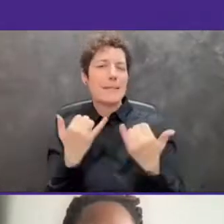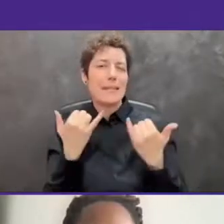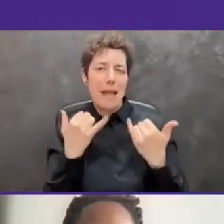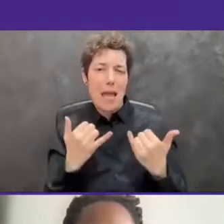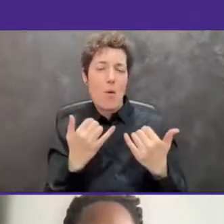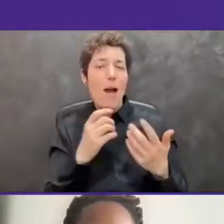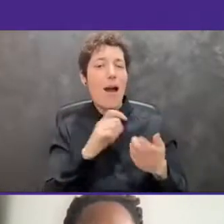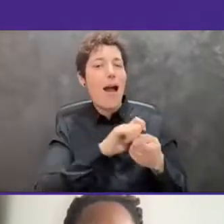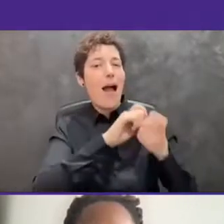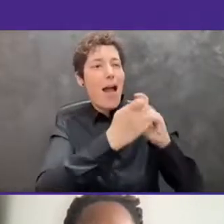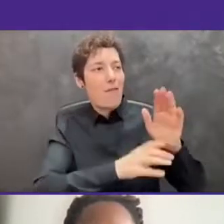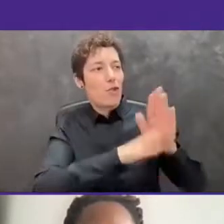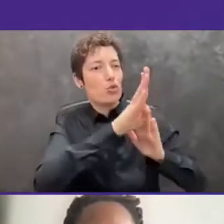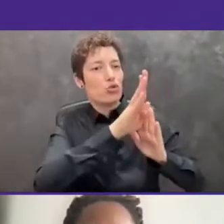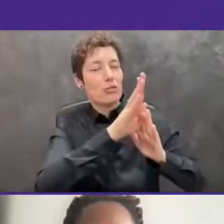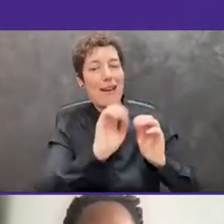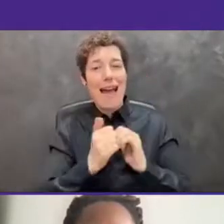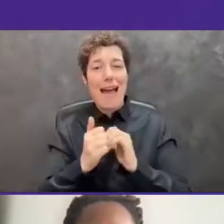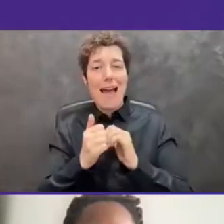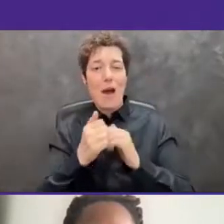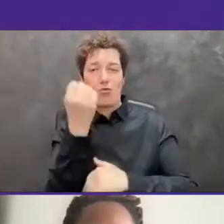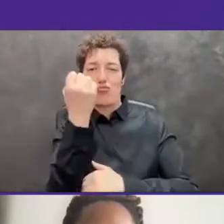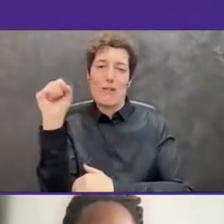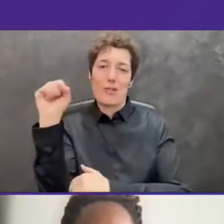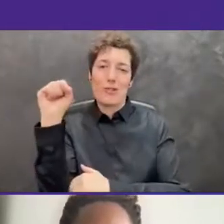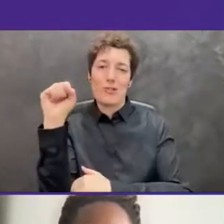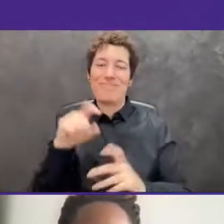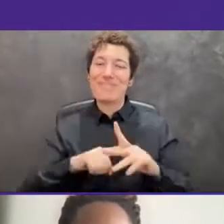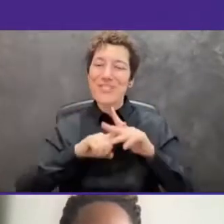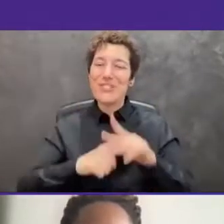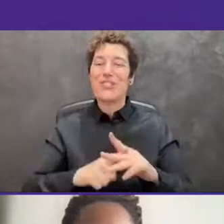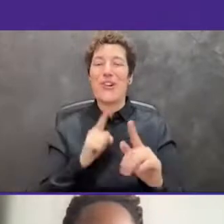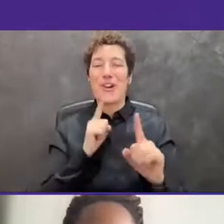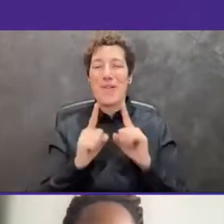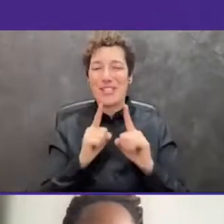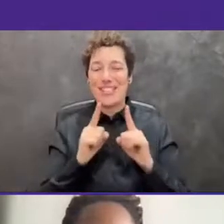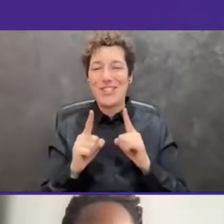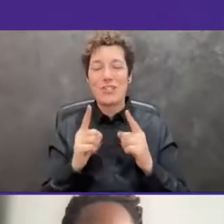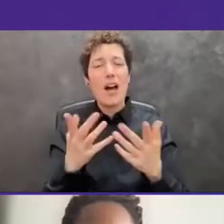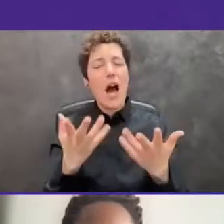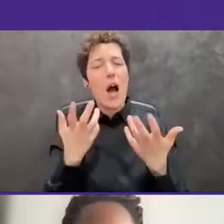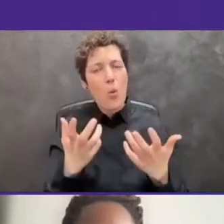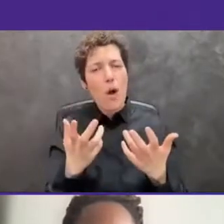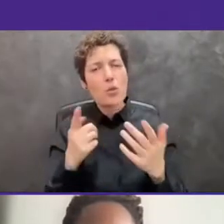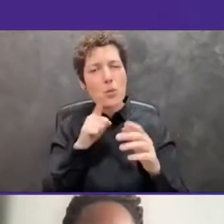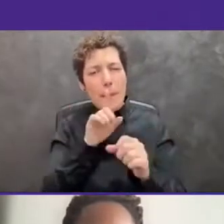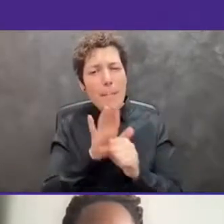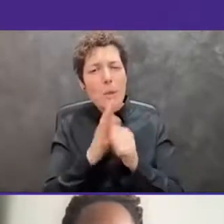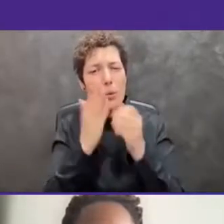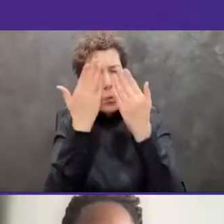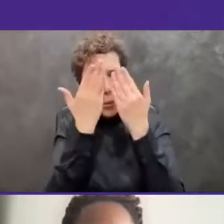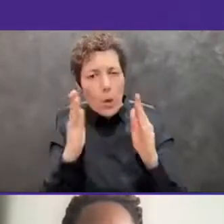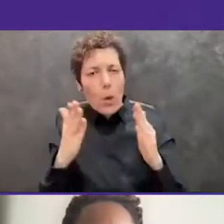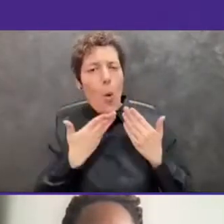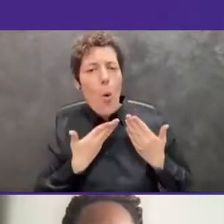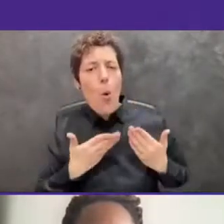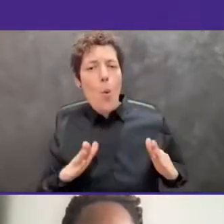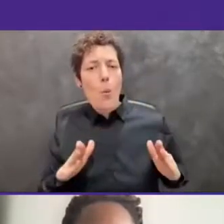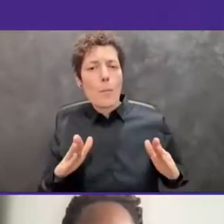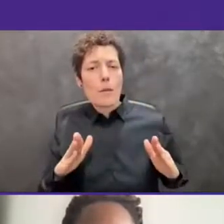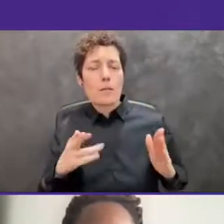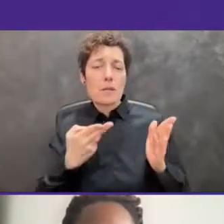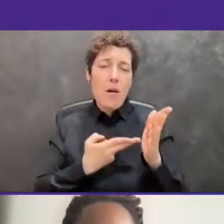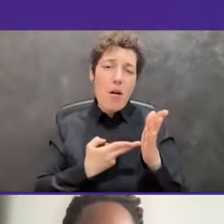revolution. Let the conversation begin. I want to frame the conversation with openness, authenticity, boldness,